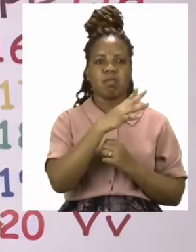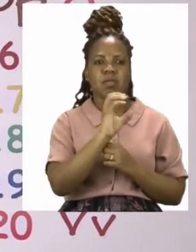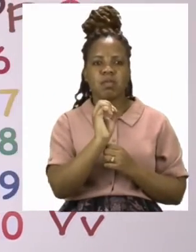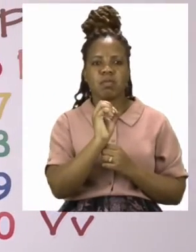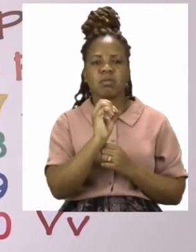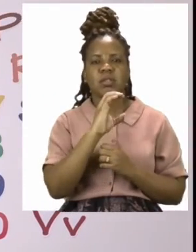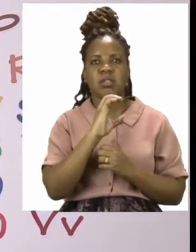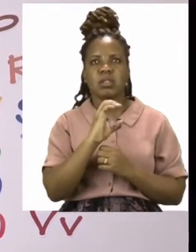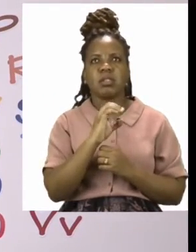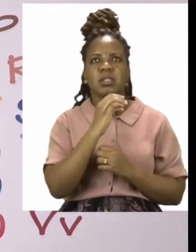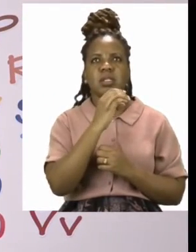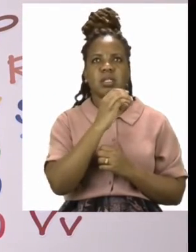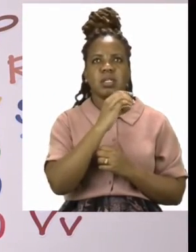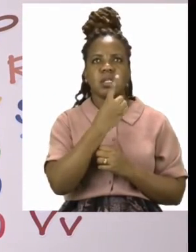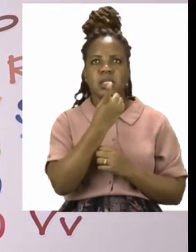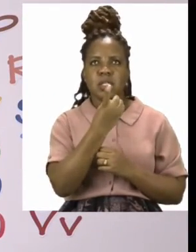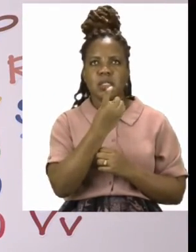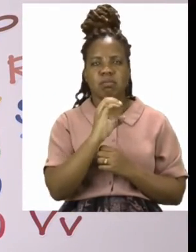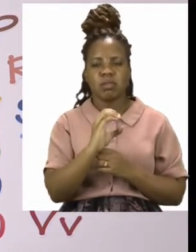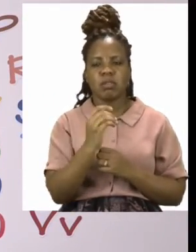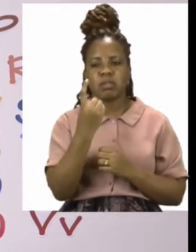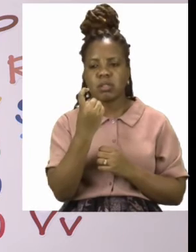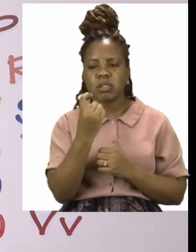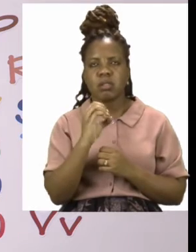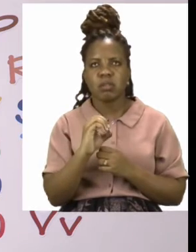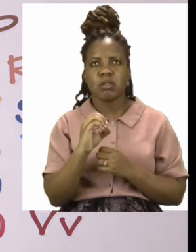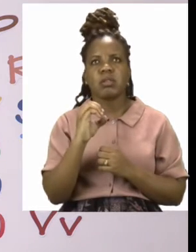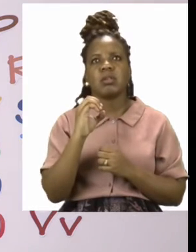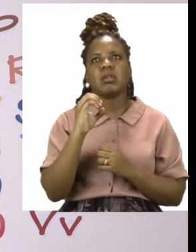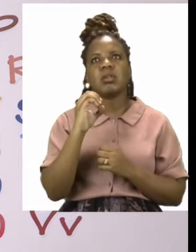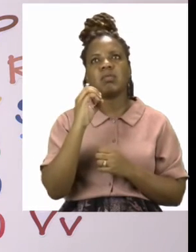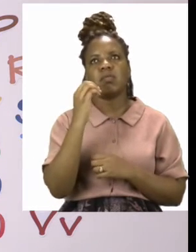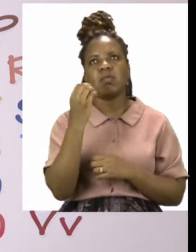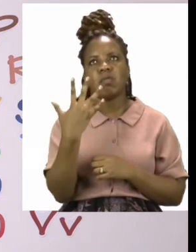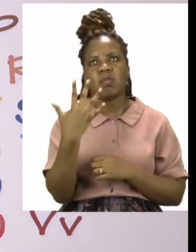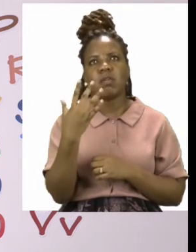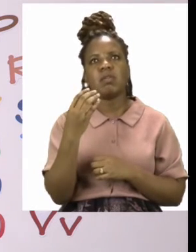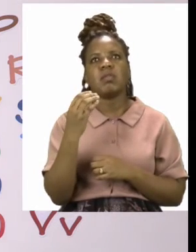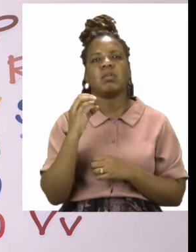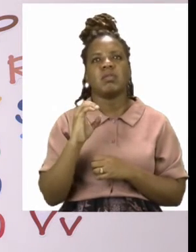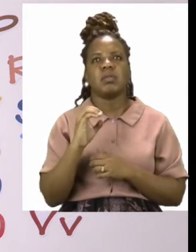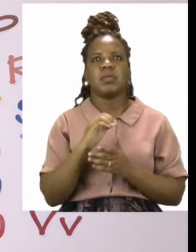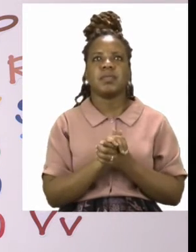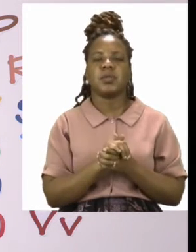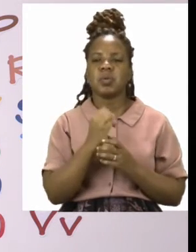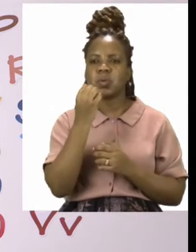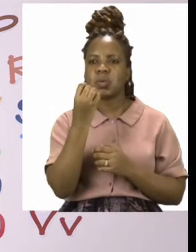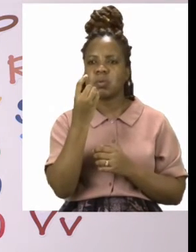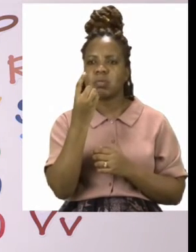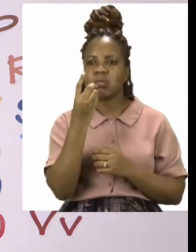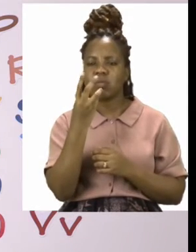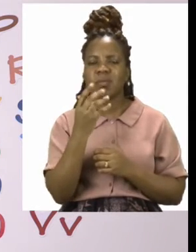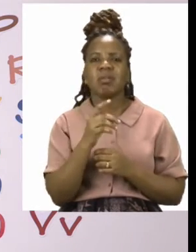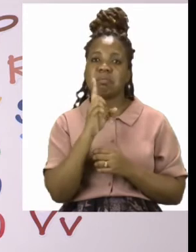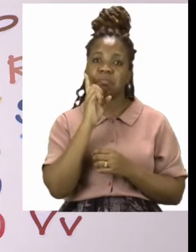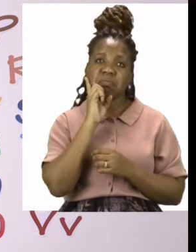and 5 cents. So, when you are counting, count carefully. Make sure you continue to go